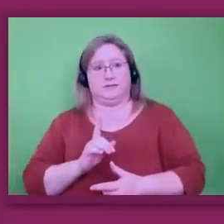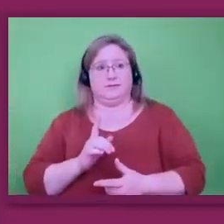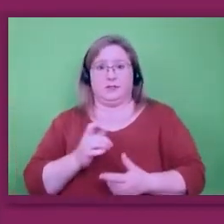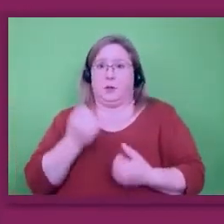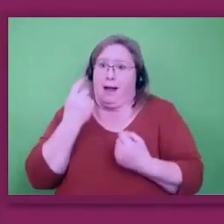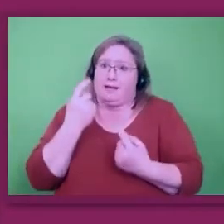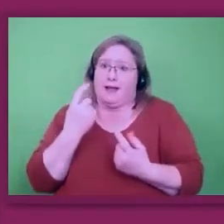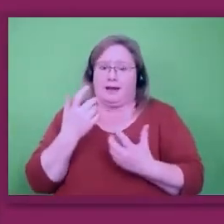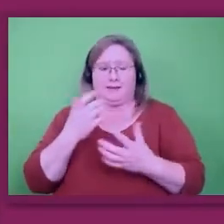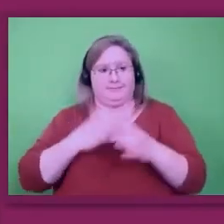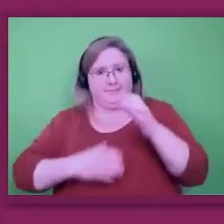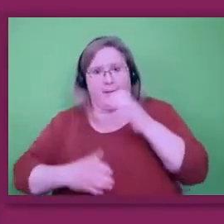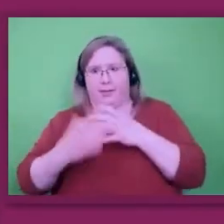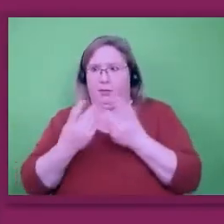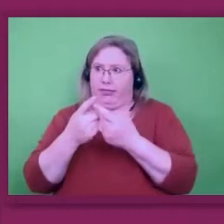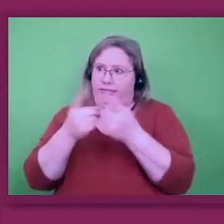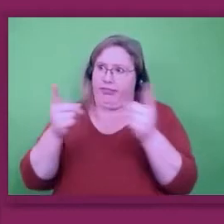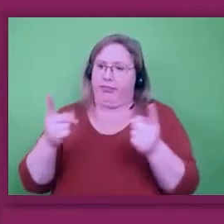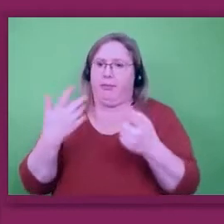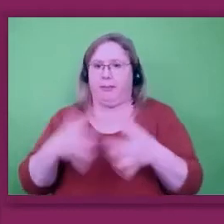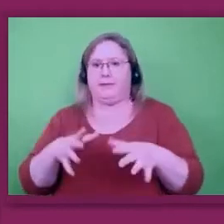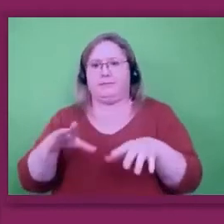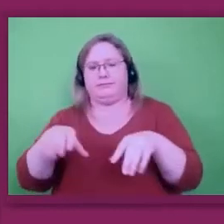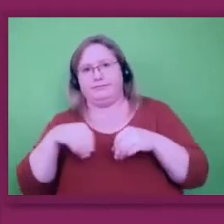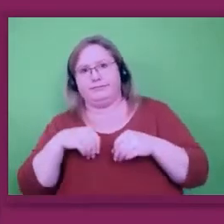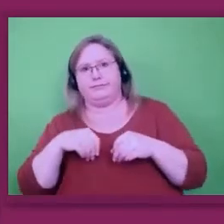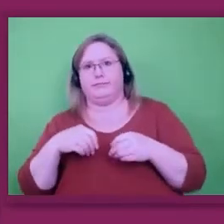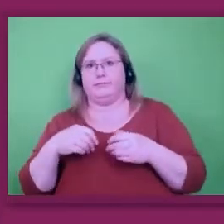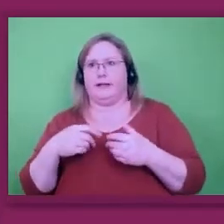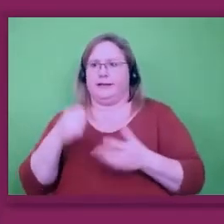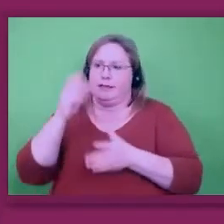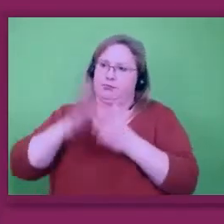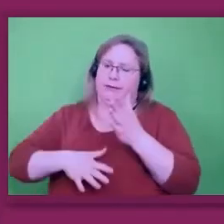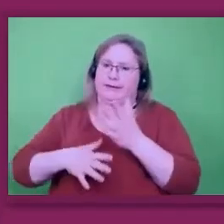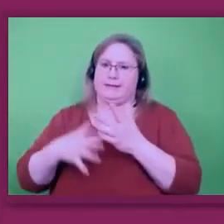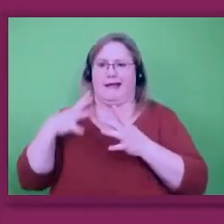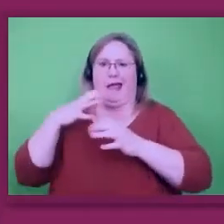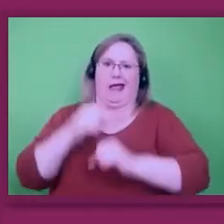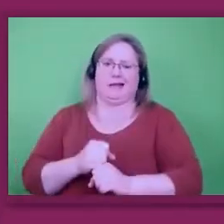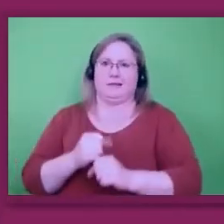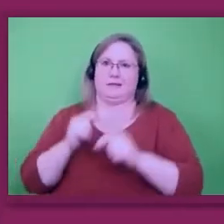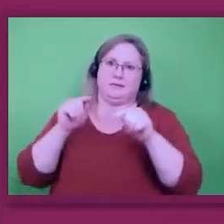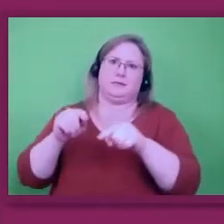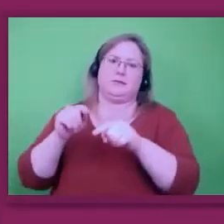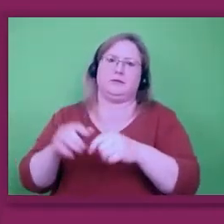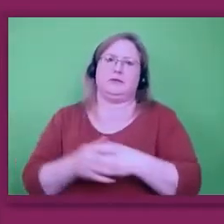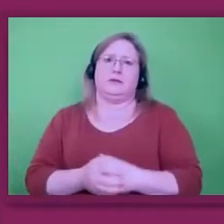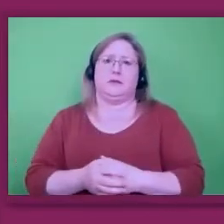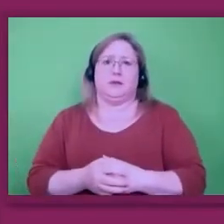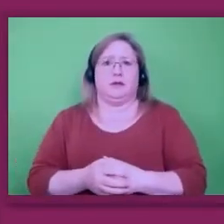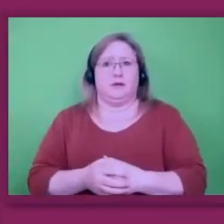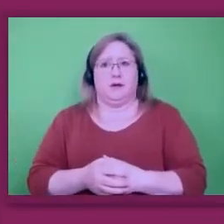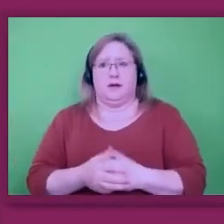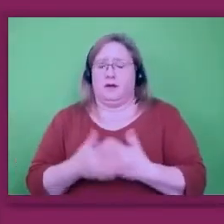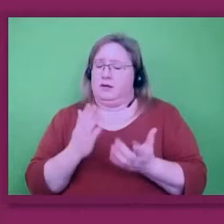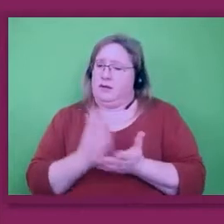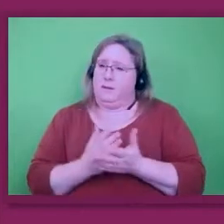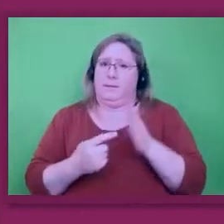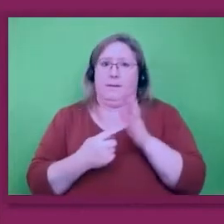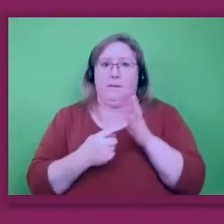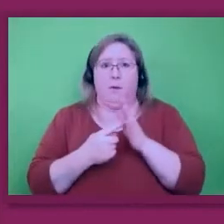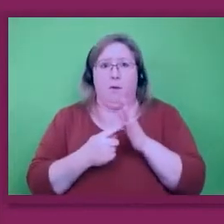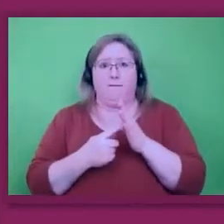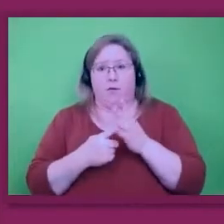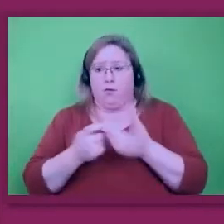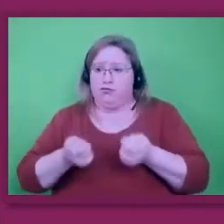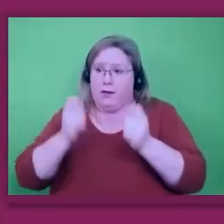hate. And as you know, education and raising awareness in these cases is key if you want to stamp this disease out for